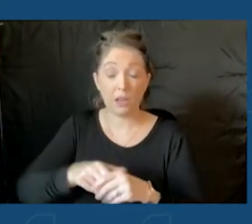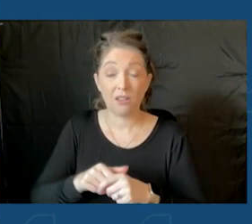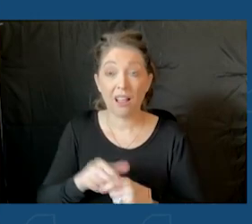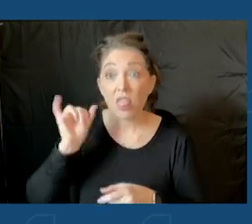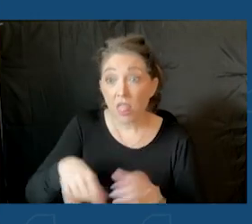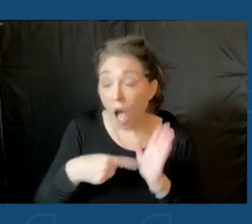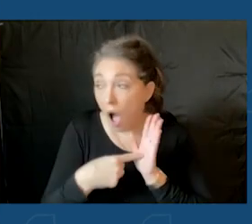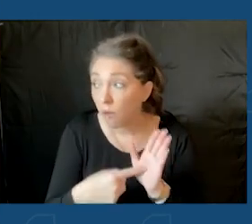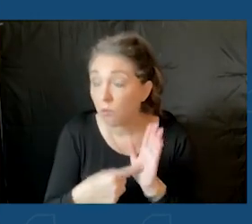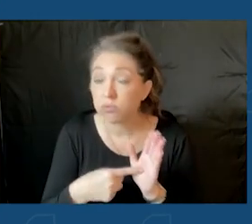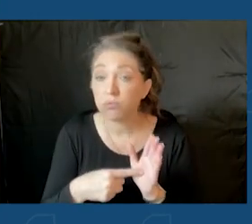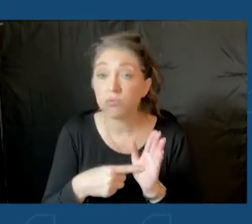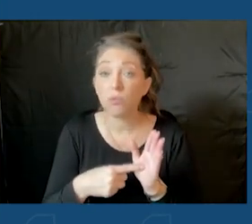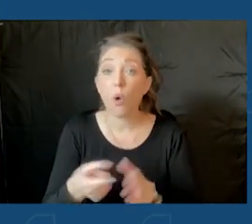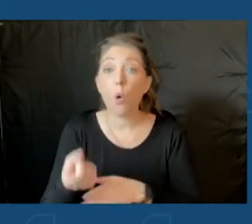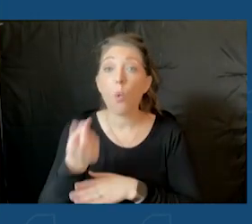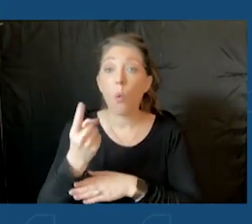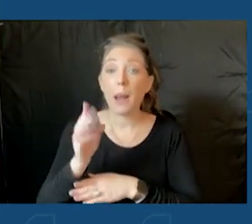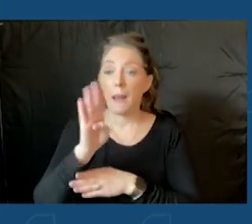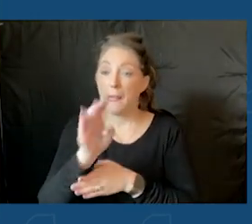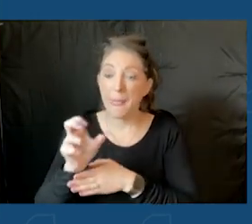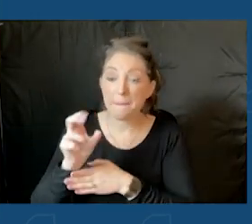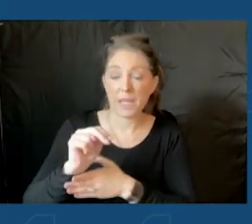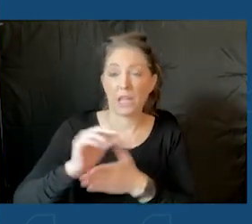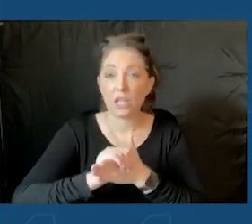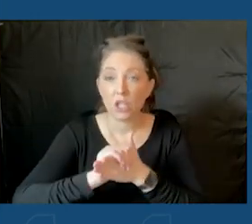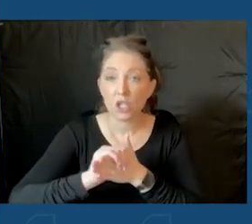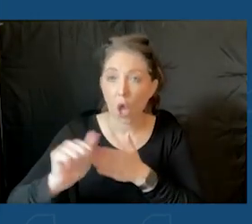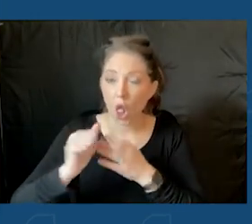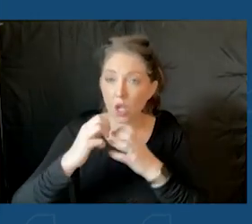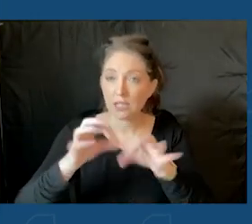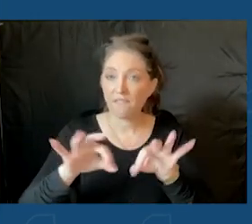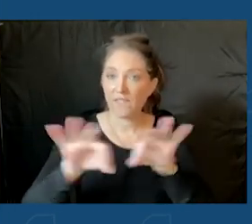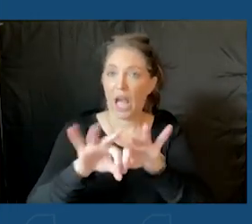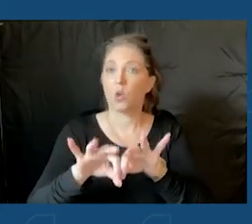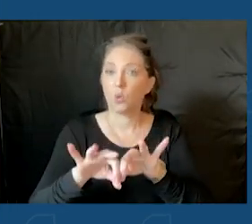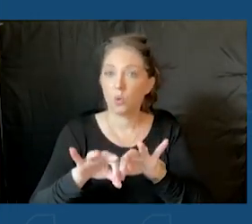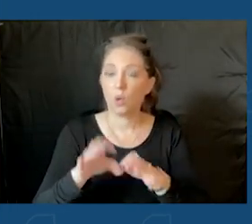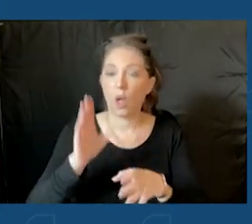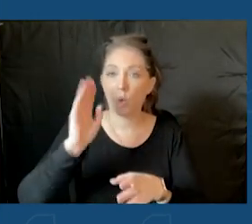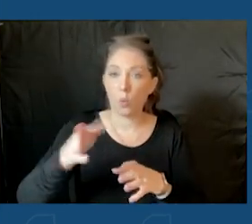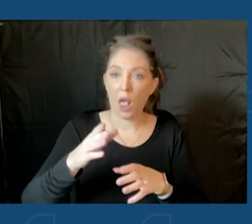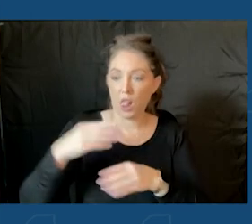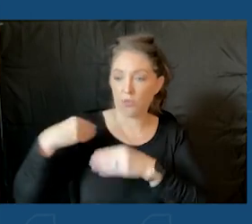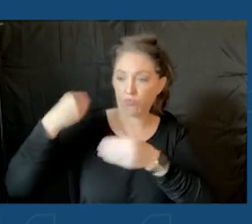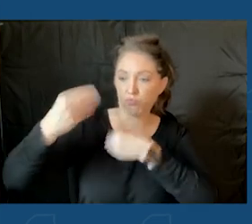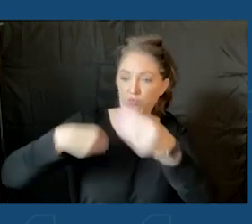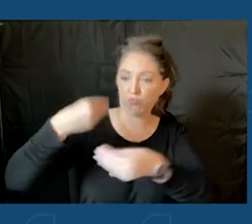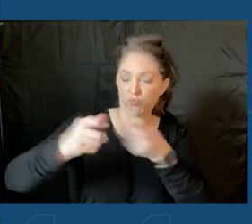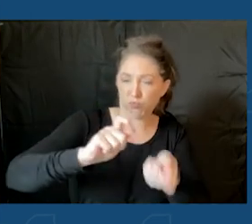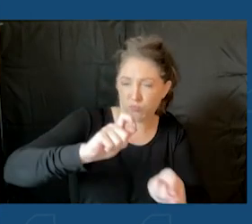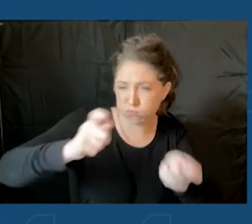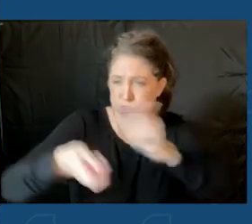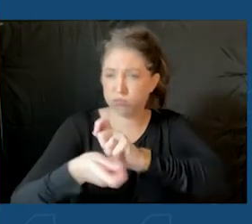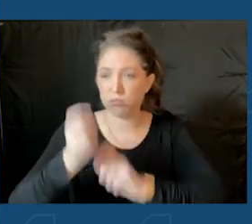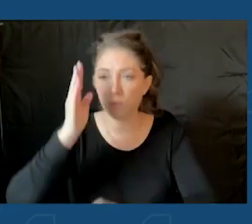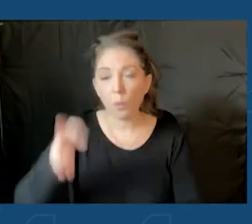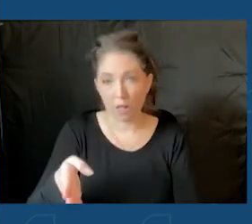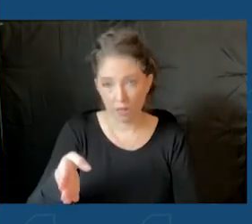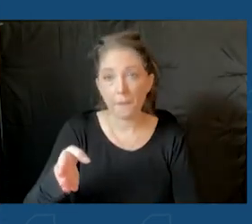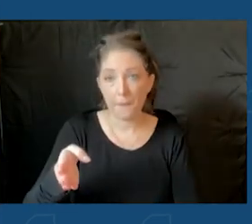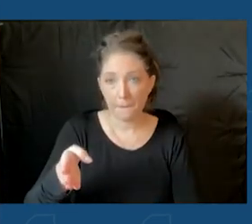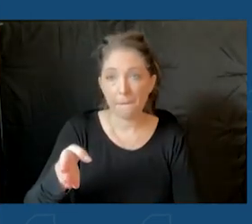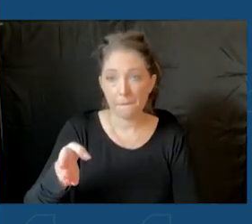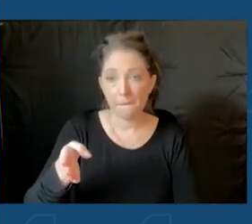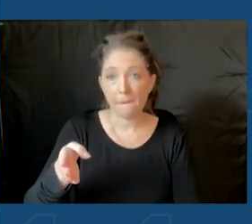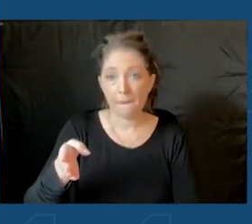over $1 billion of value, and it will transform generations to come. So with these, I would like